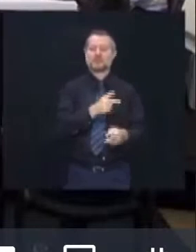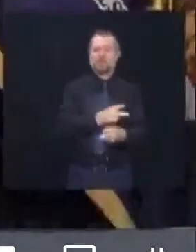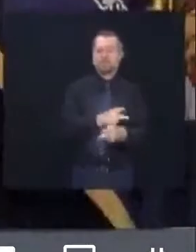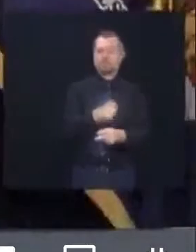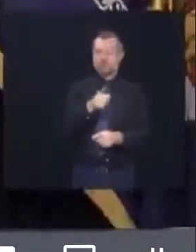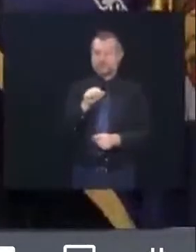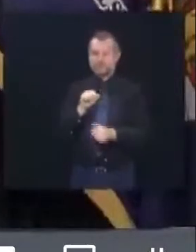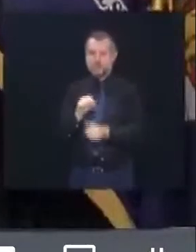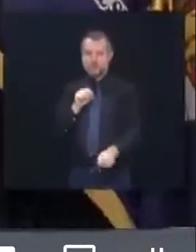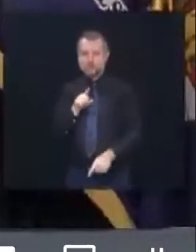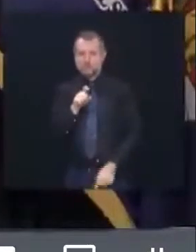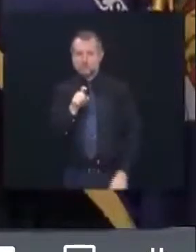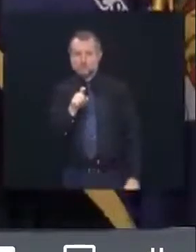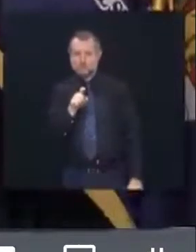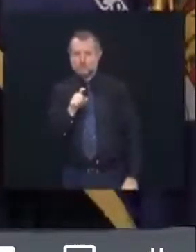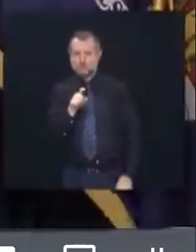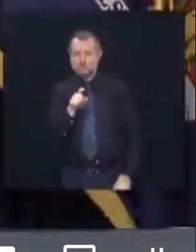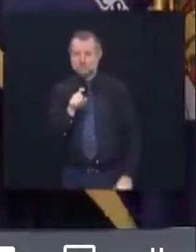No,